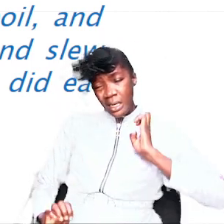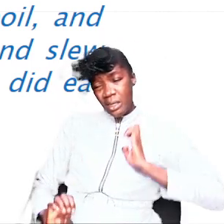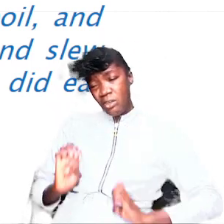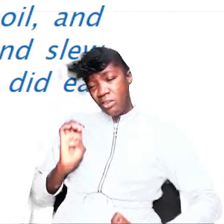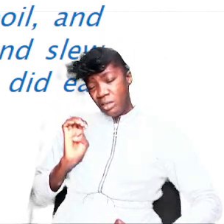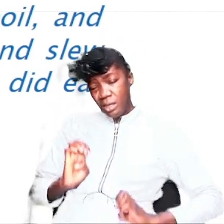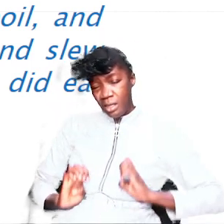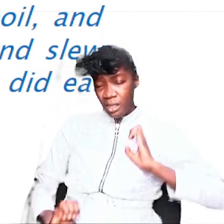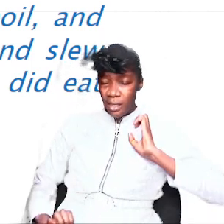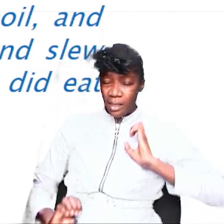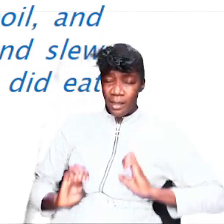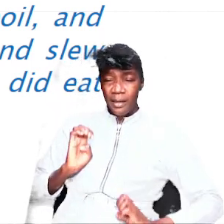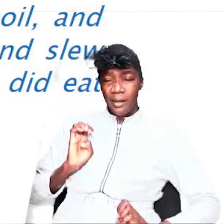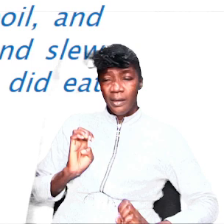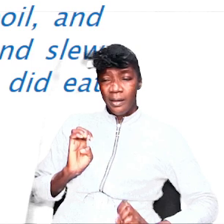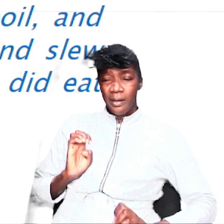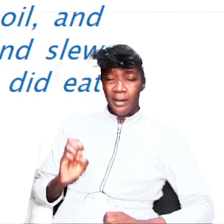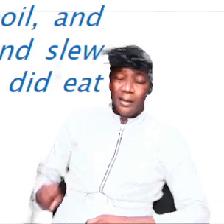their sword.